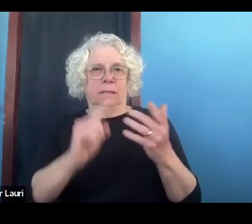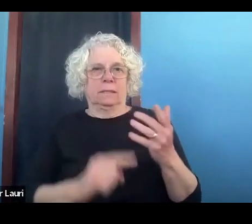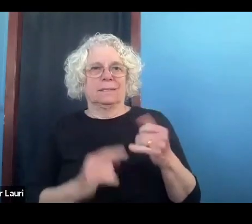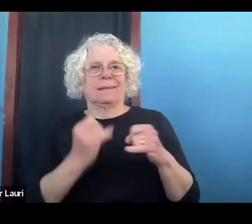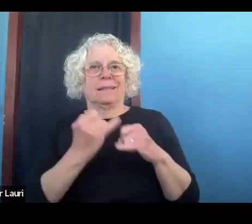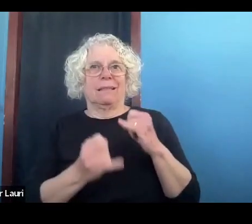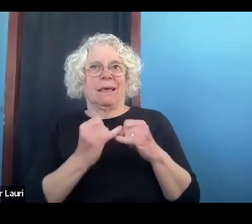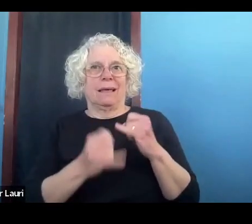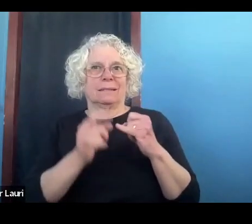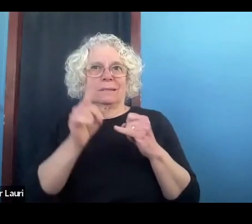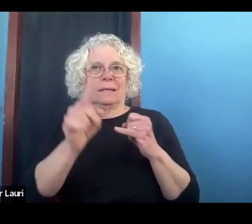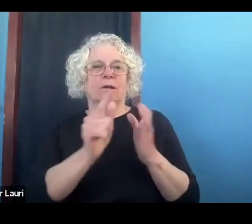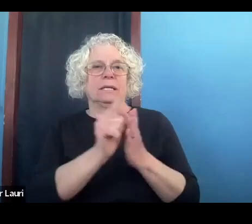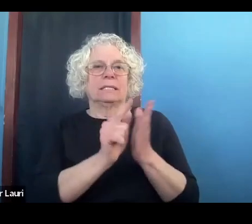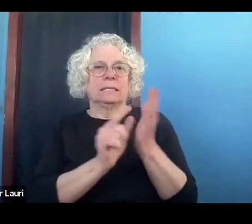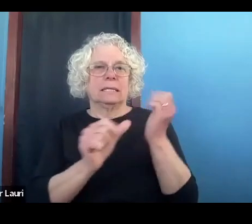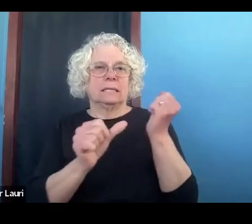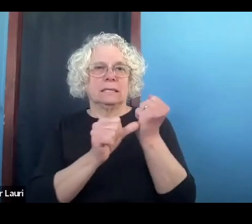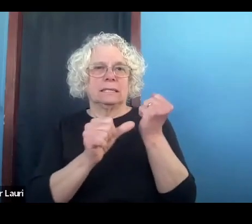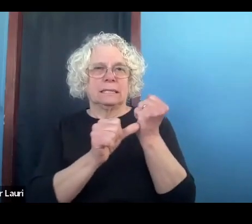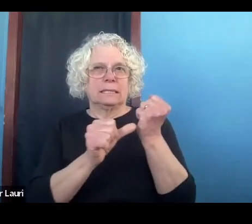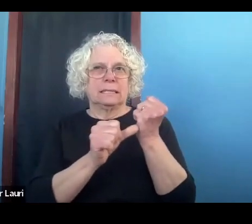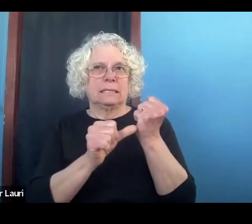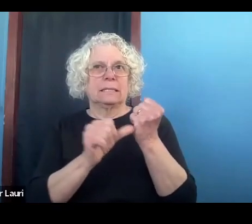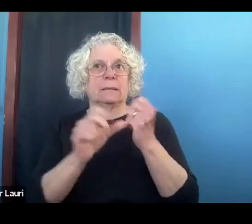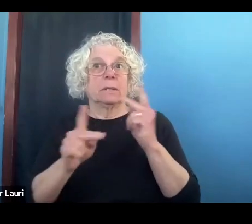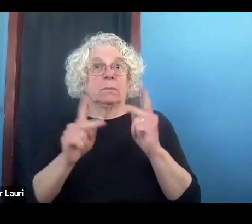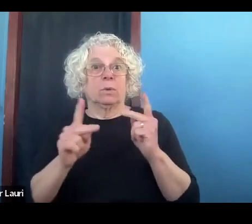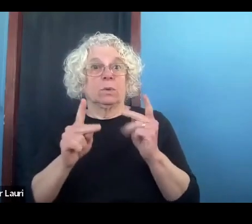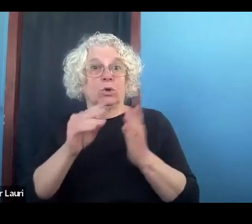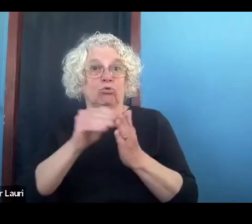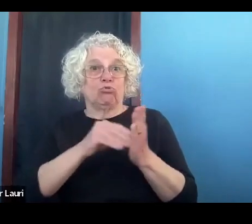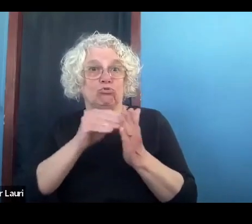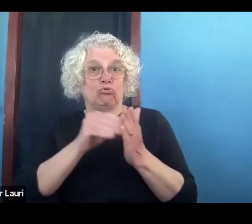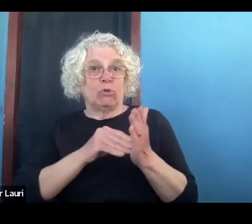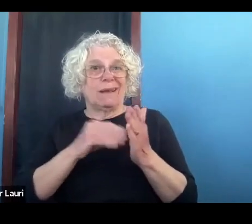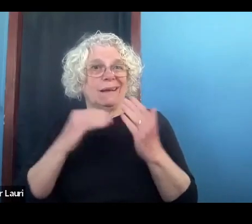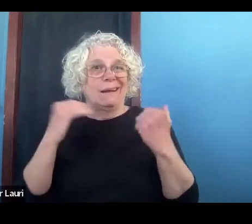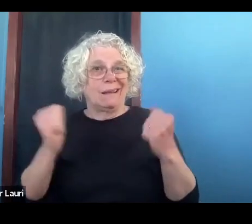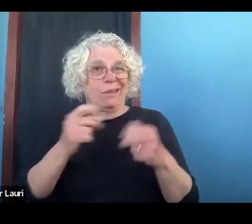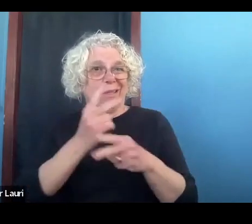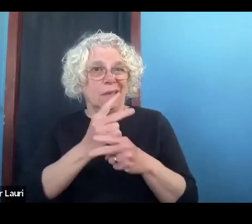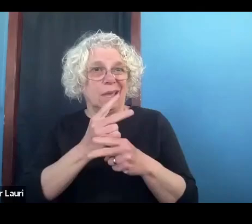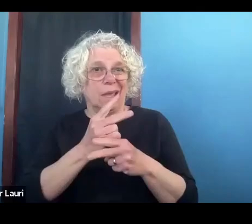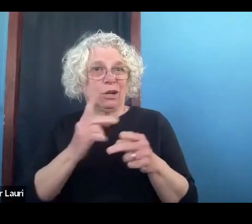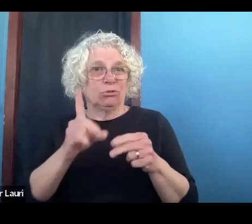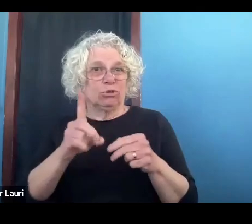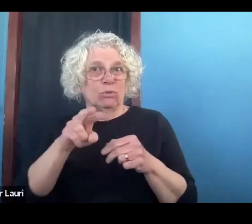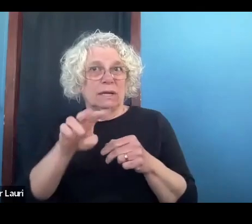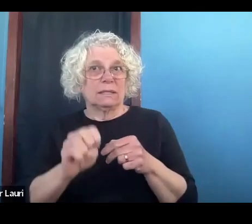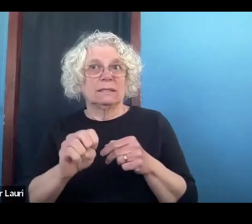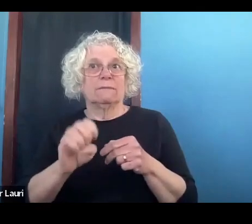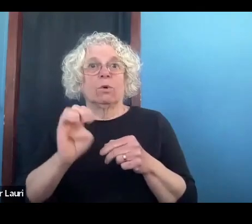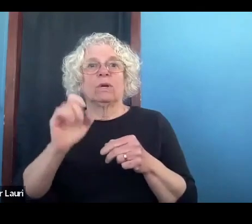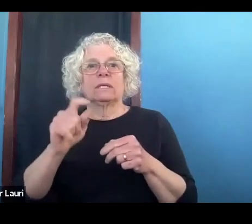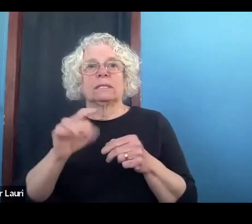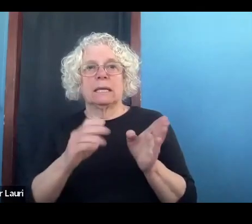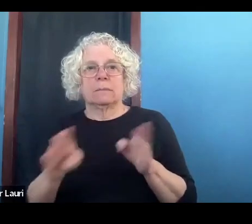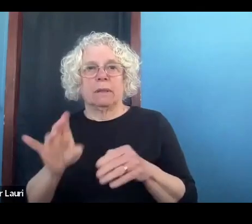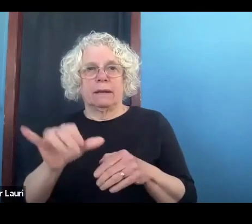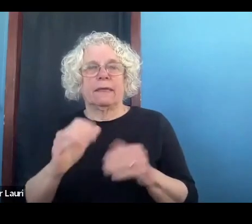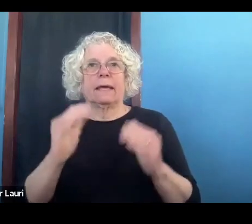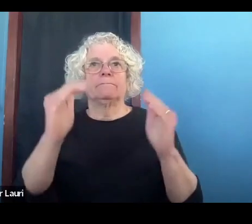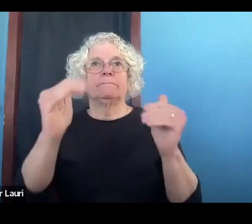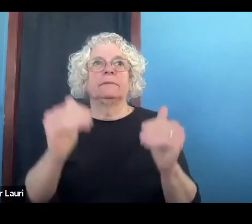So helping individuals with putting together a healthcare directive, estate planning, and then also fraud. Next